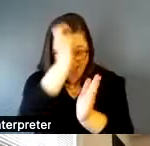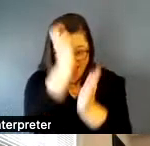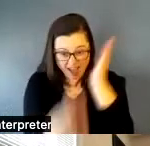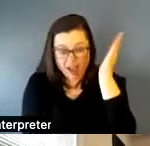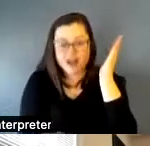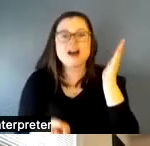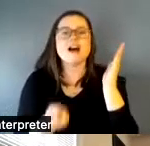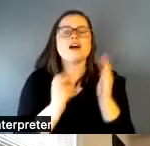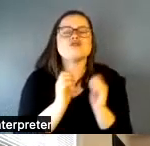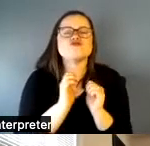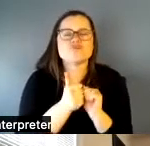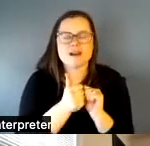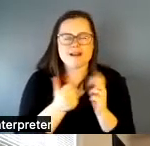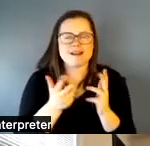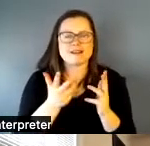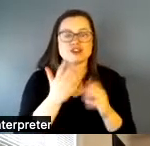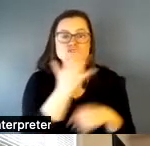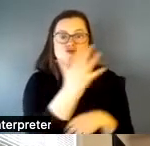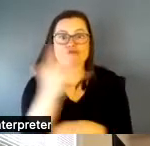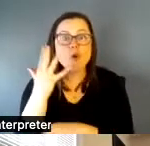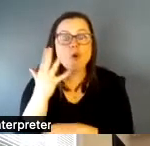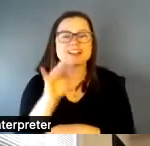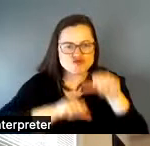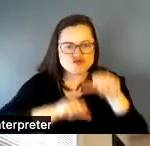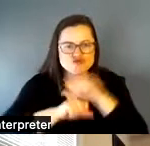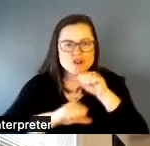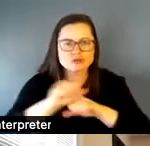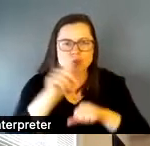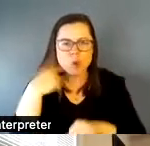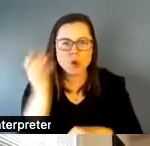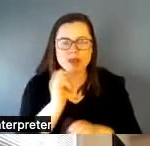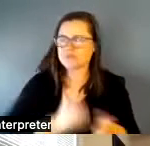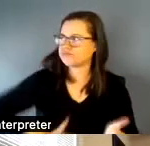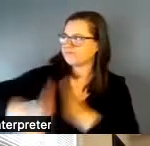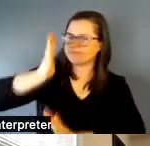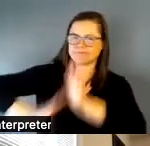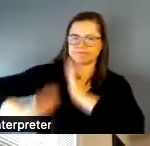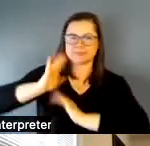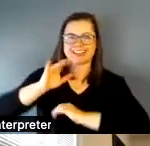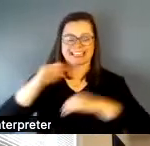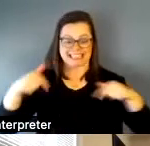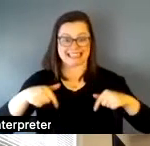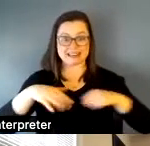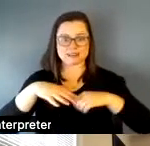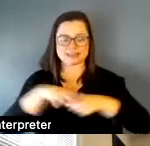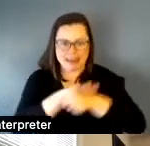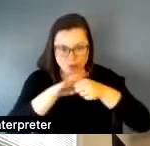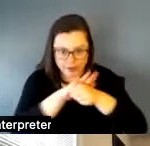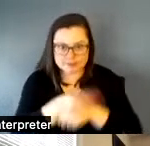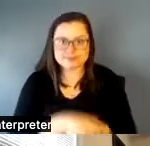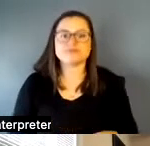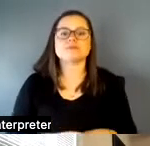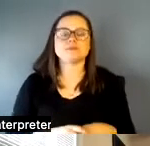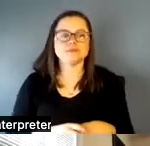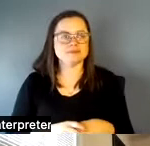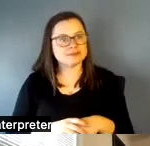trying to find what the forest structure was like in this area, and it was